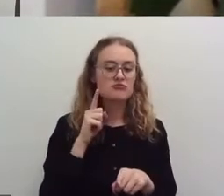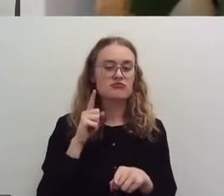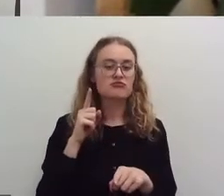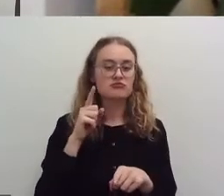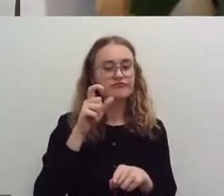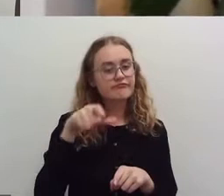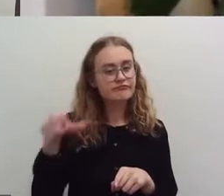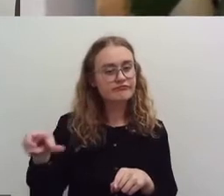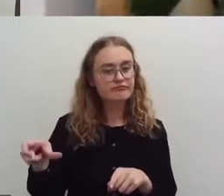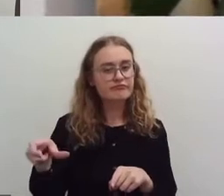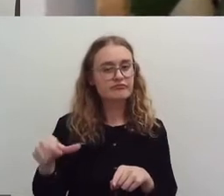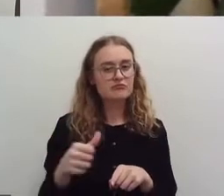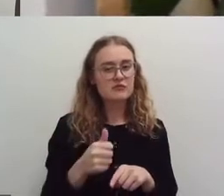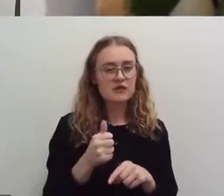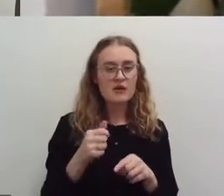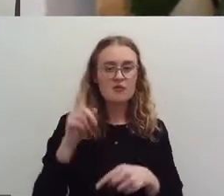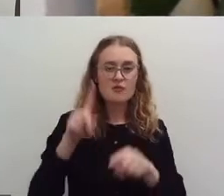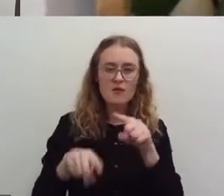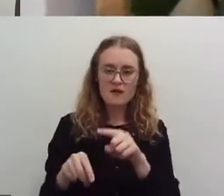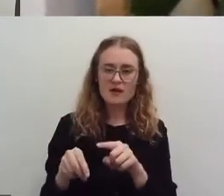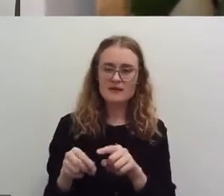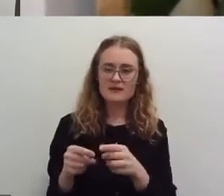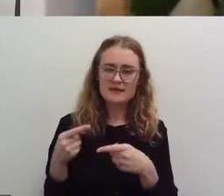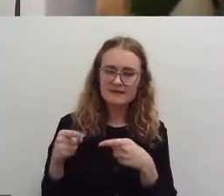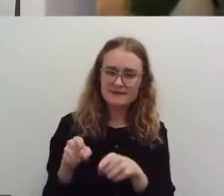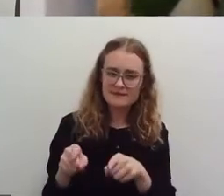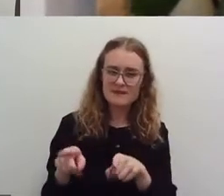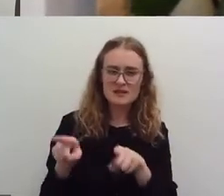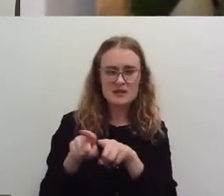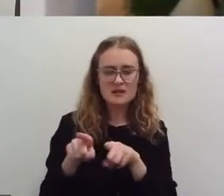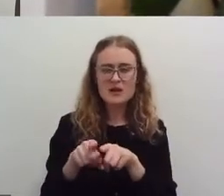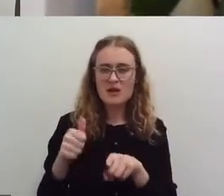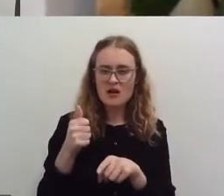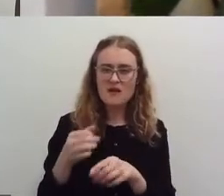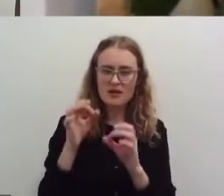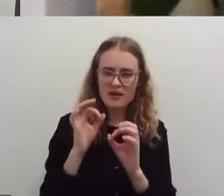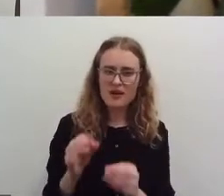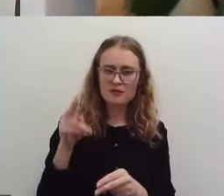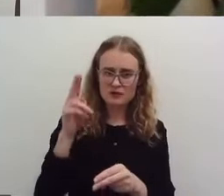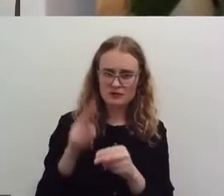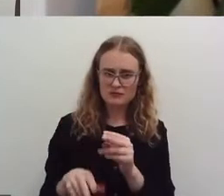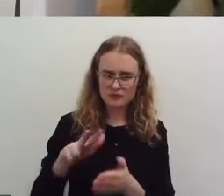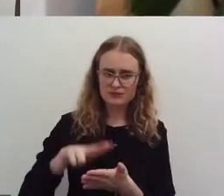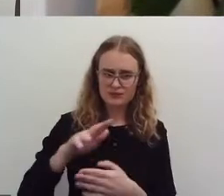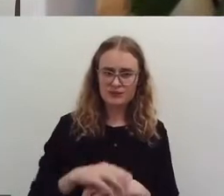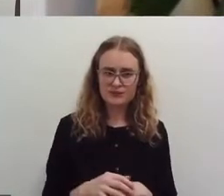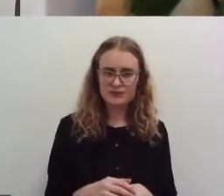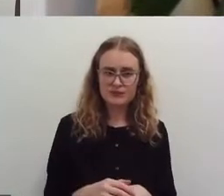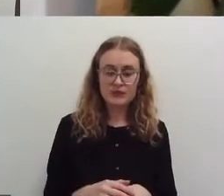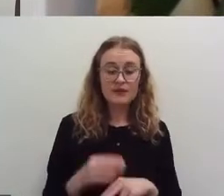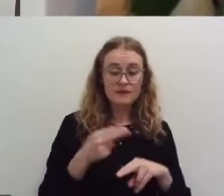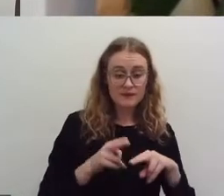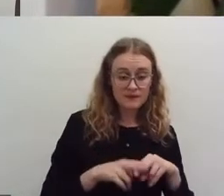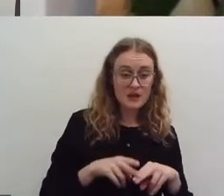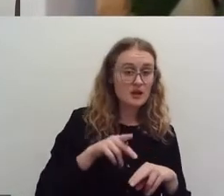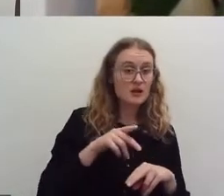other decisions. But we also need youth who are working from the inside, like the way that I used to be an activist. I come from the Green Student